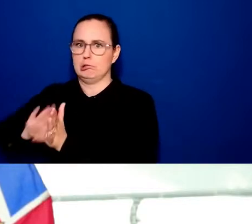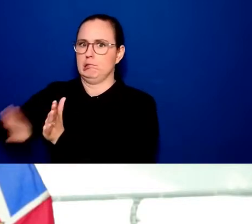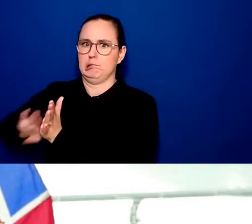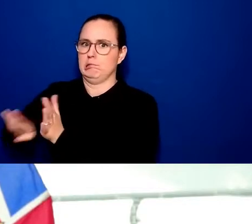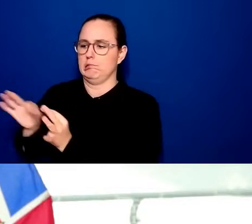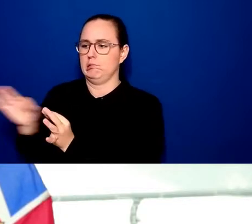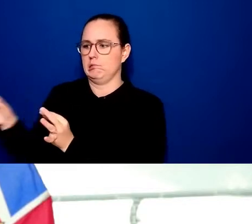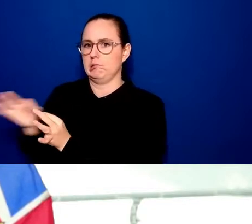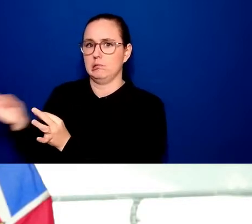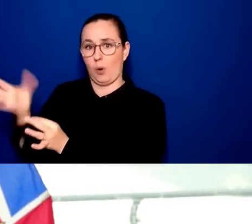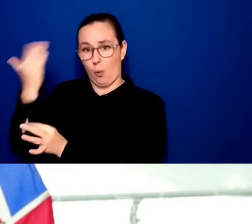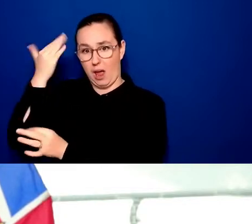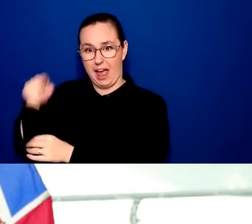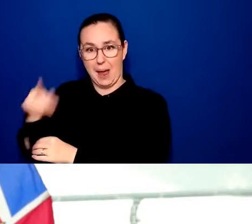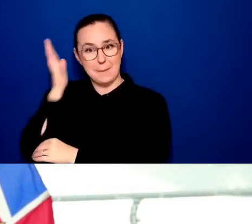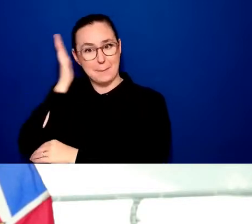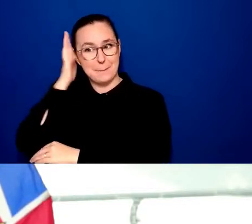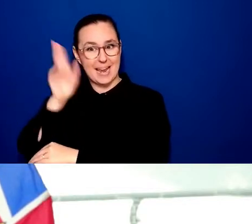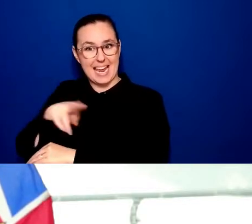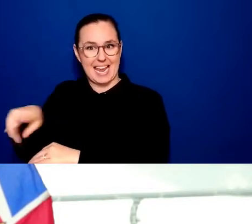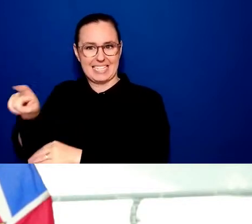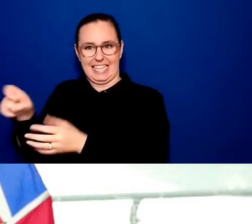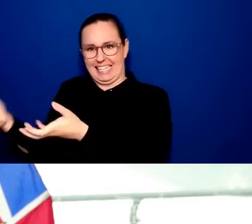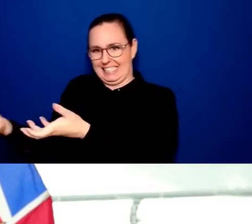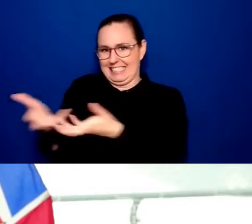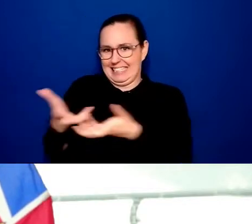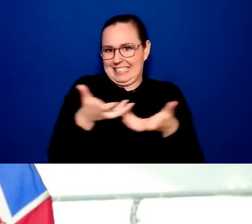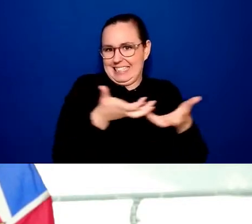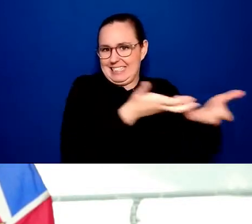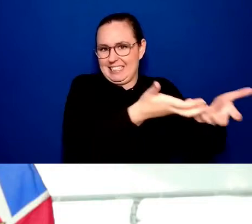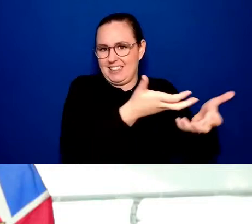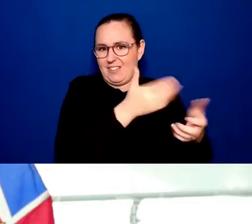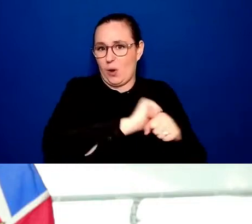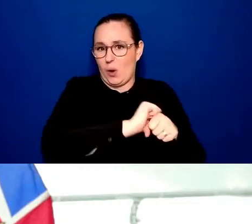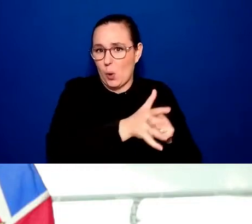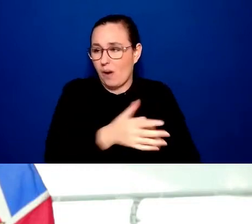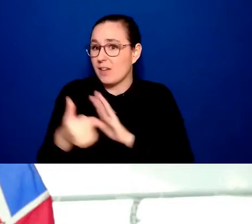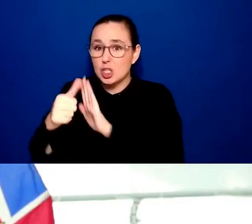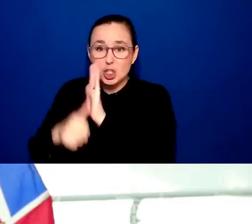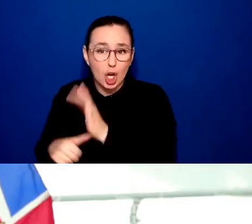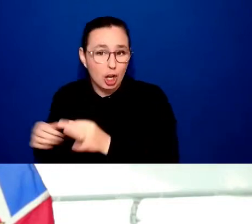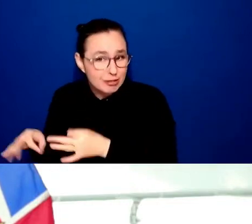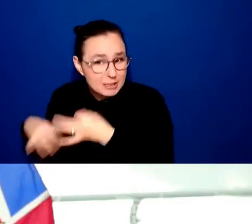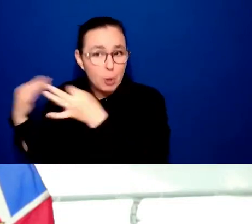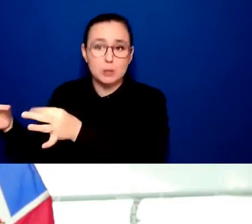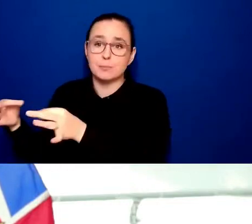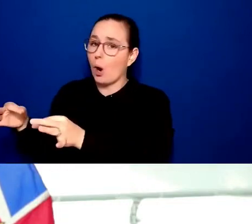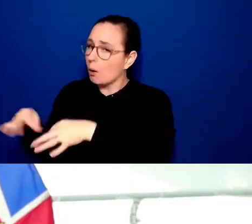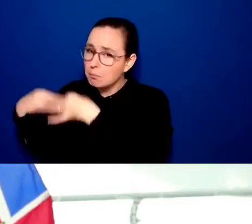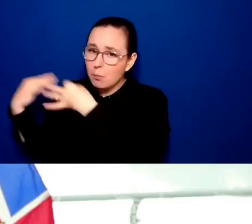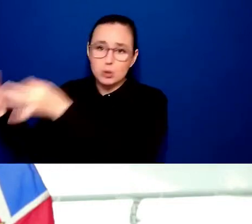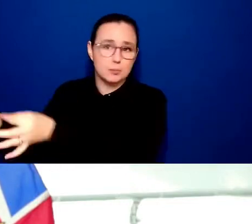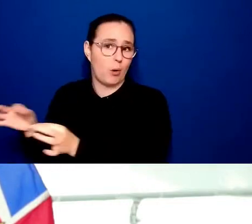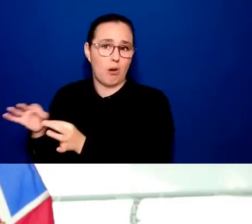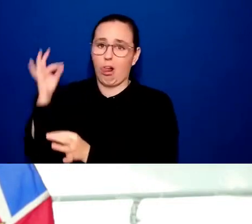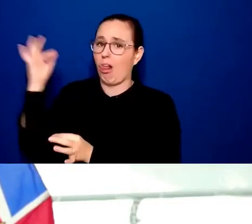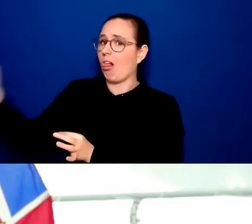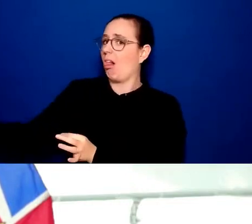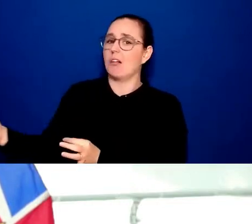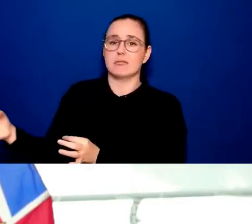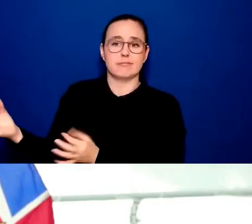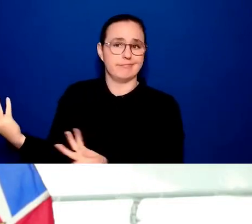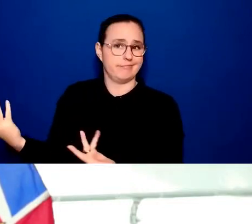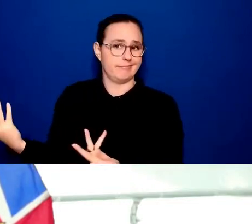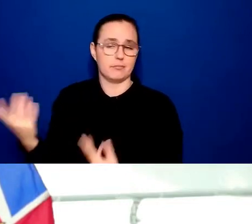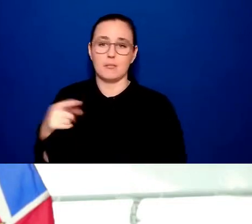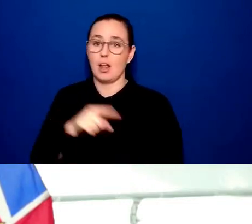persist, and surgeries do continue to be postponed. Our surgical renewal commitment to patients has not changed. You are not